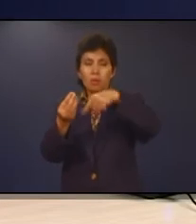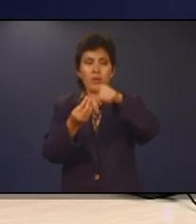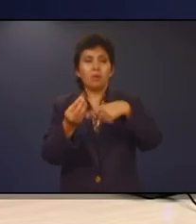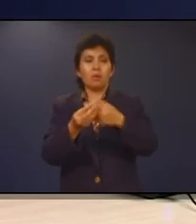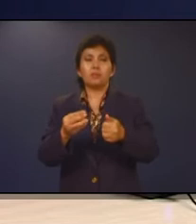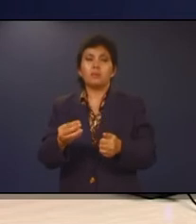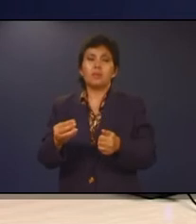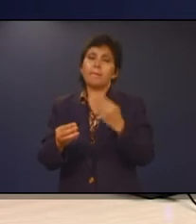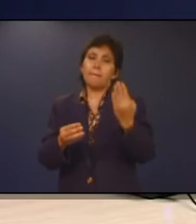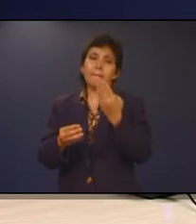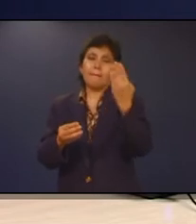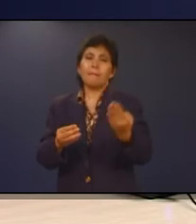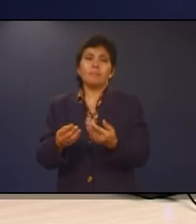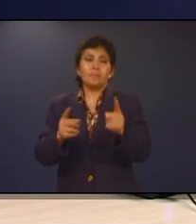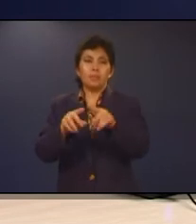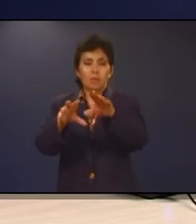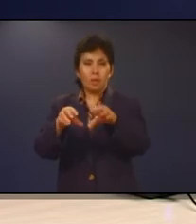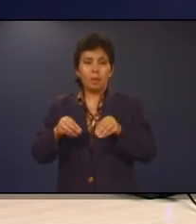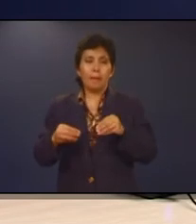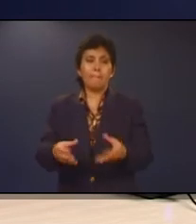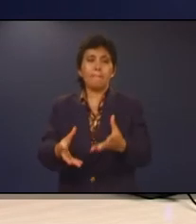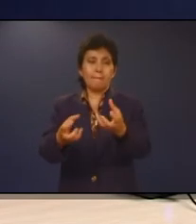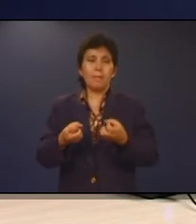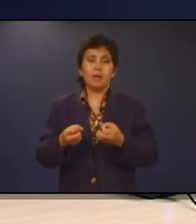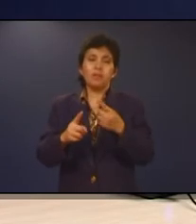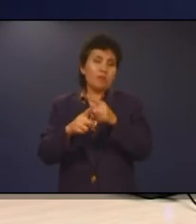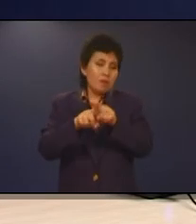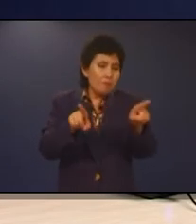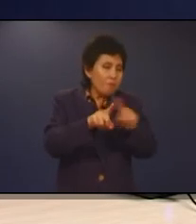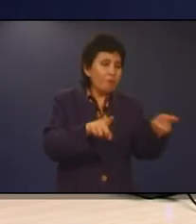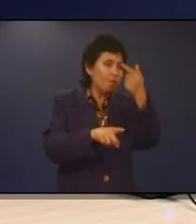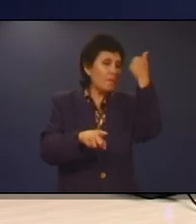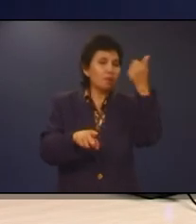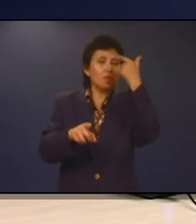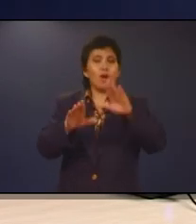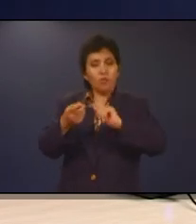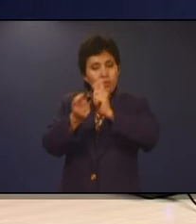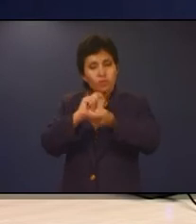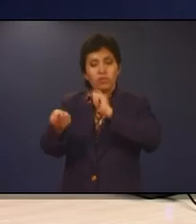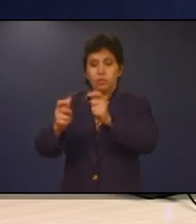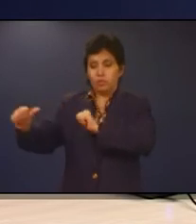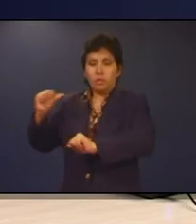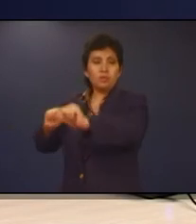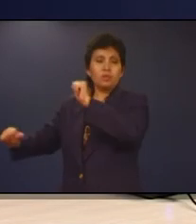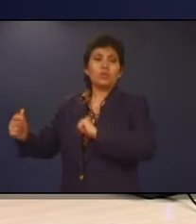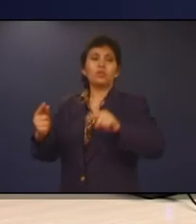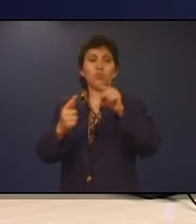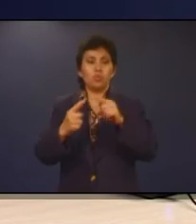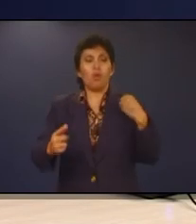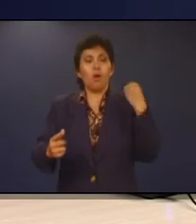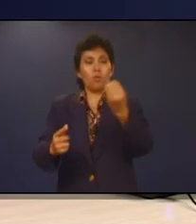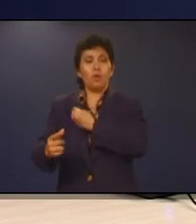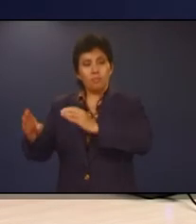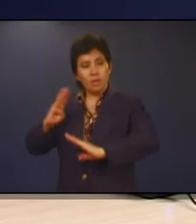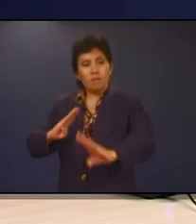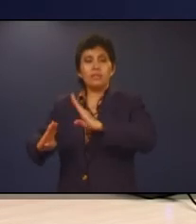takes in all. Yeah. I'm sure there are different factors that affect how we changes from our attitude to our behavior. Now, these are